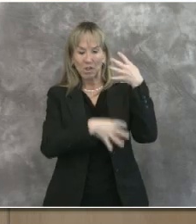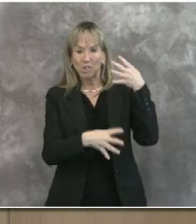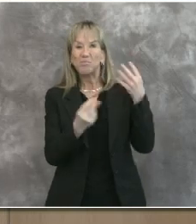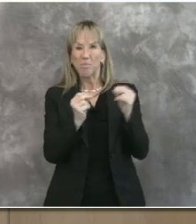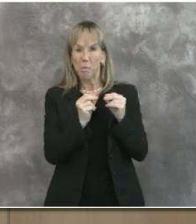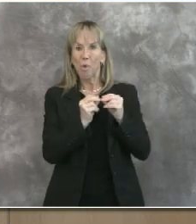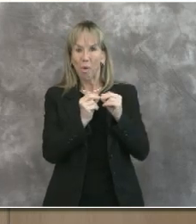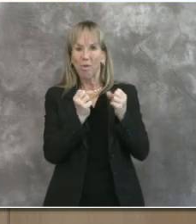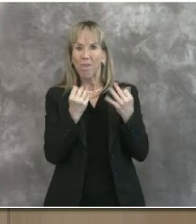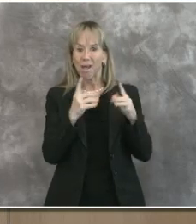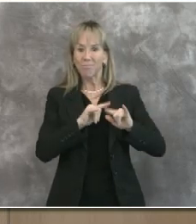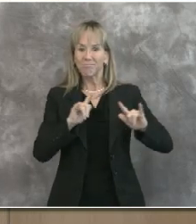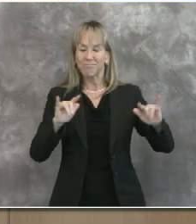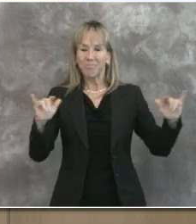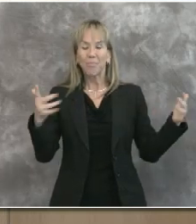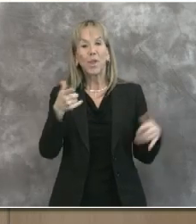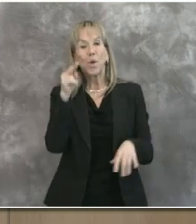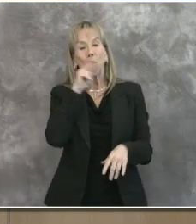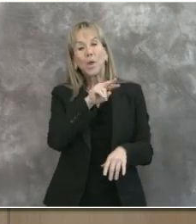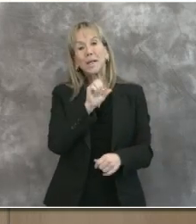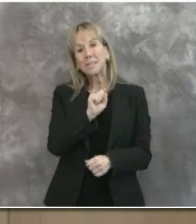go to